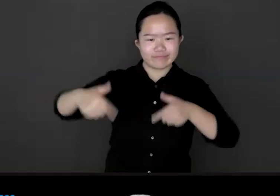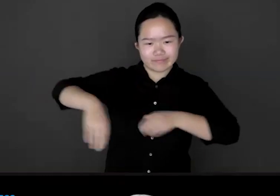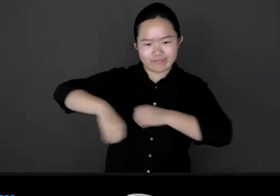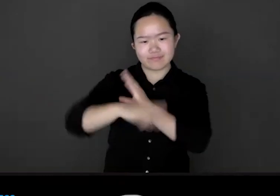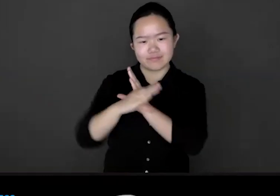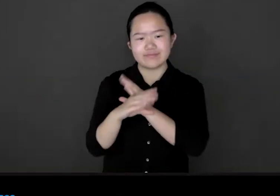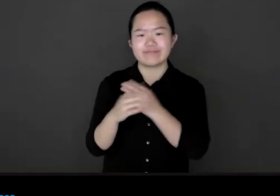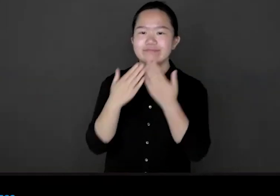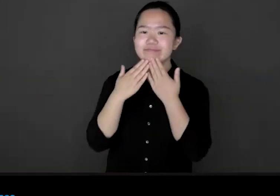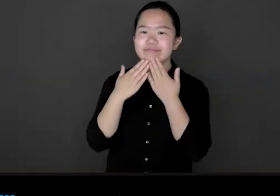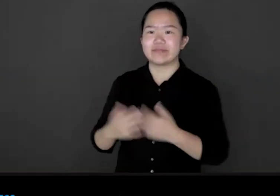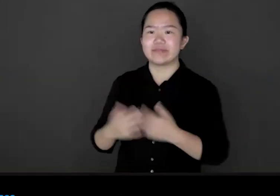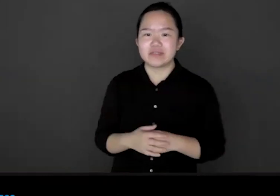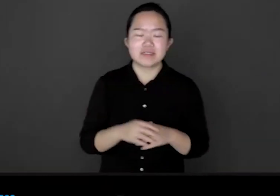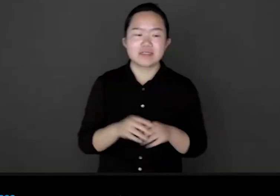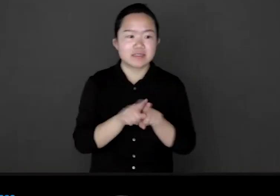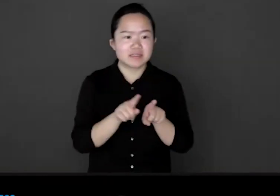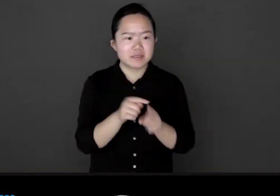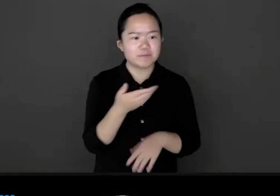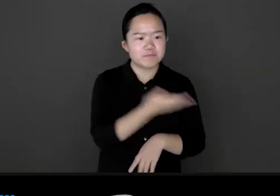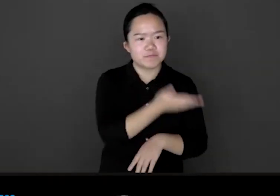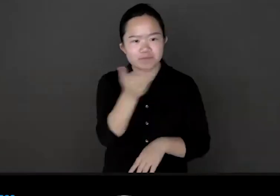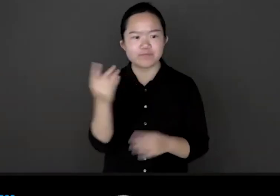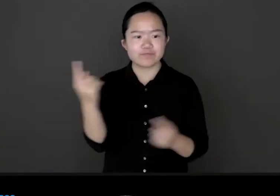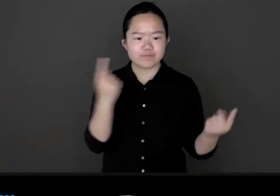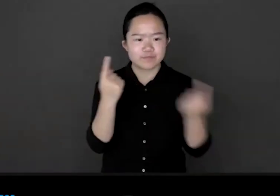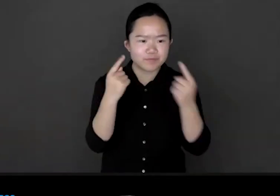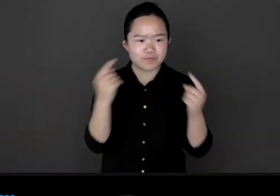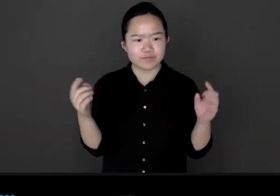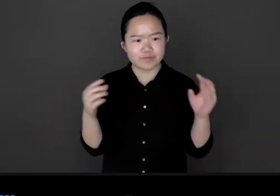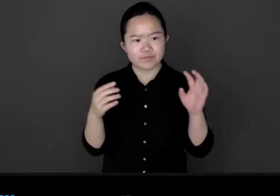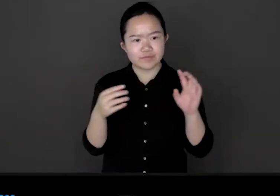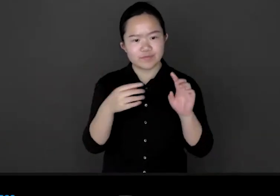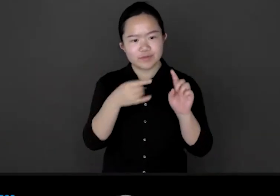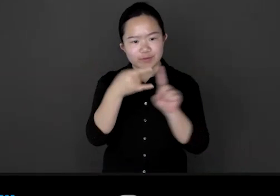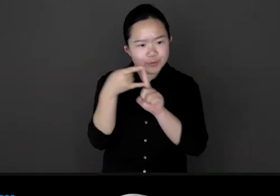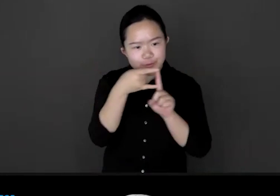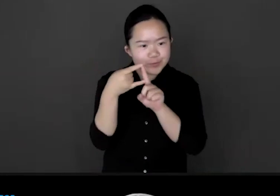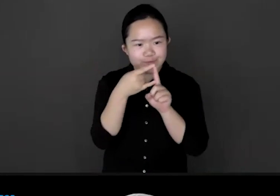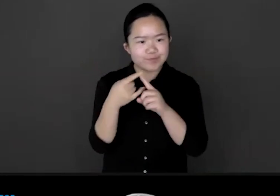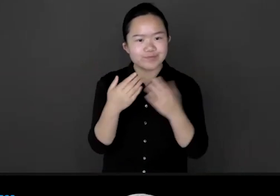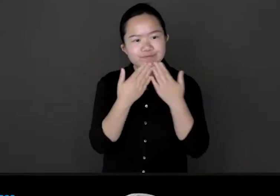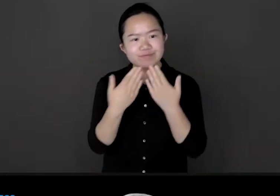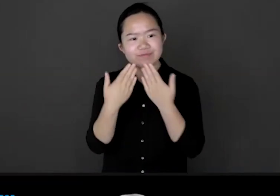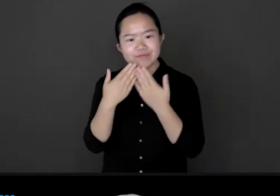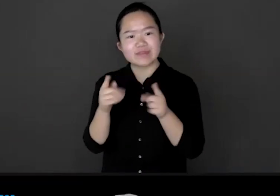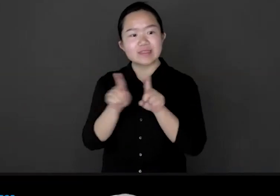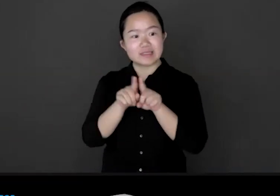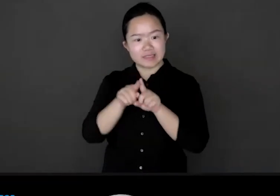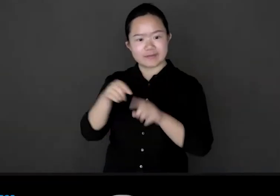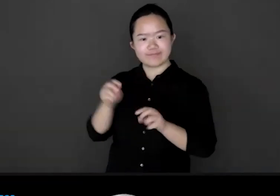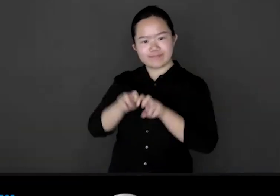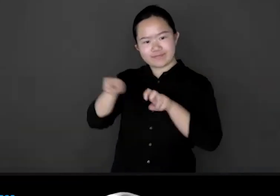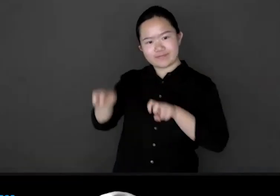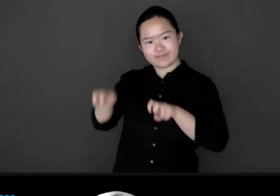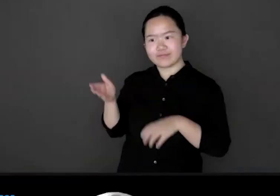in this right time zone at least. And Shilpi for coming all the way to meet us. That's a fantastic effort for